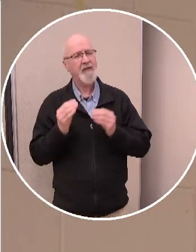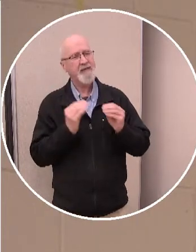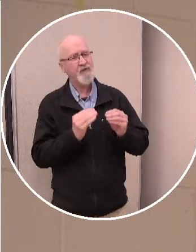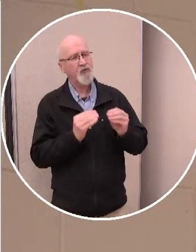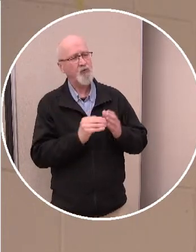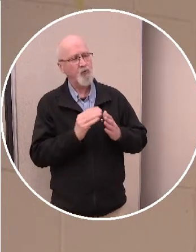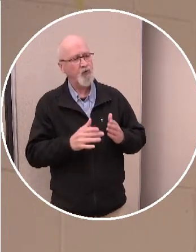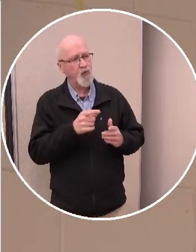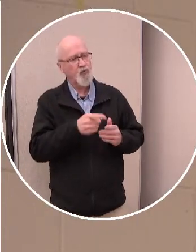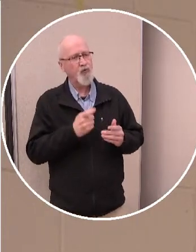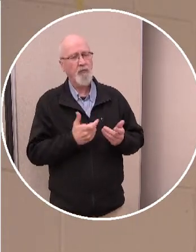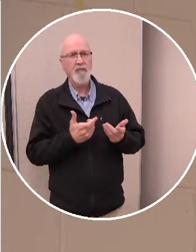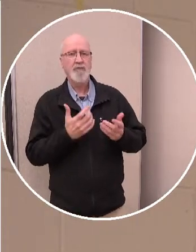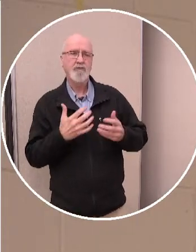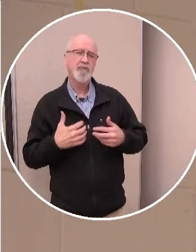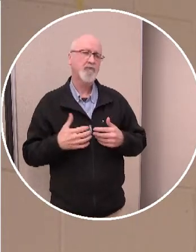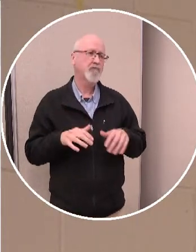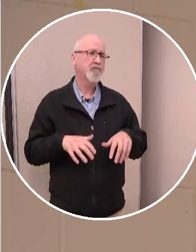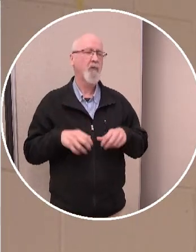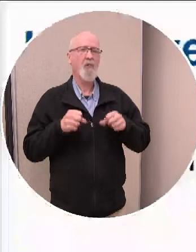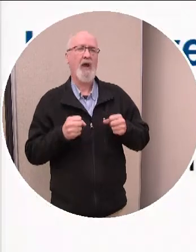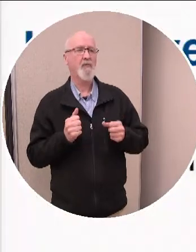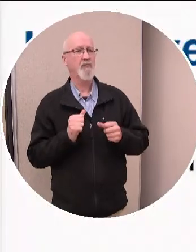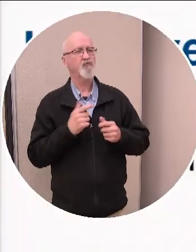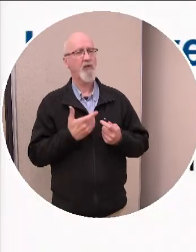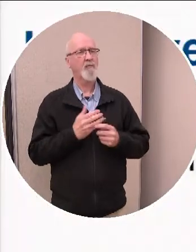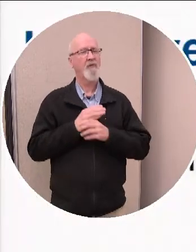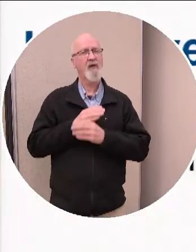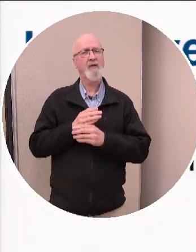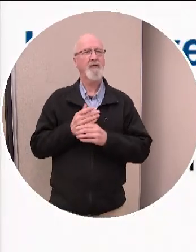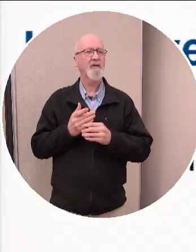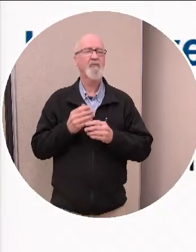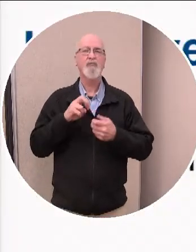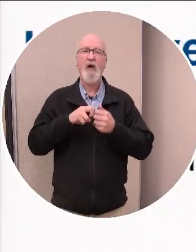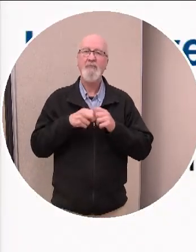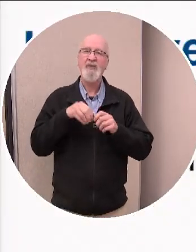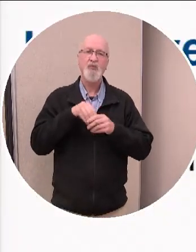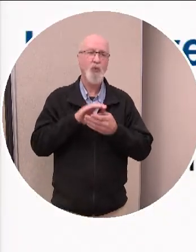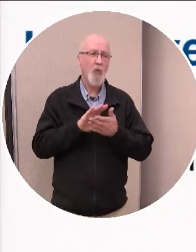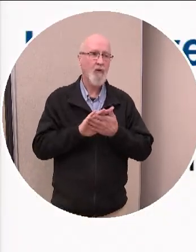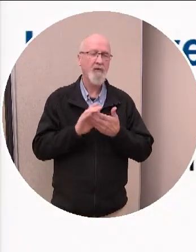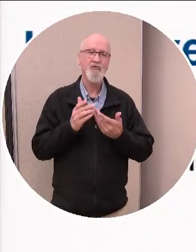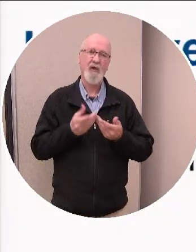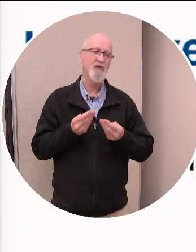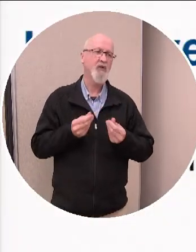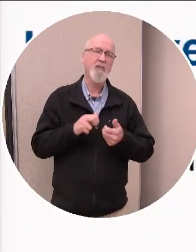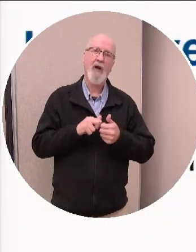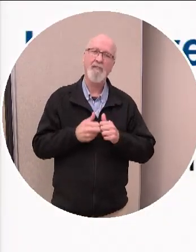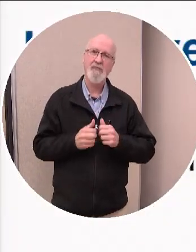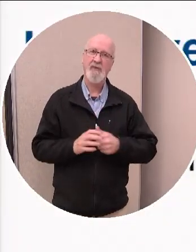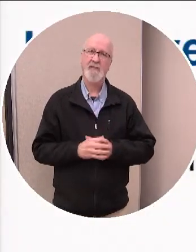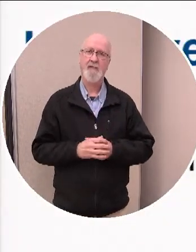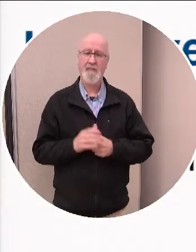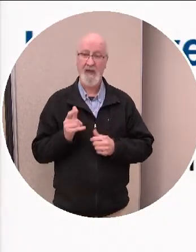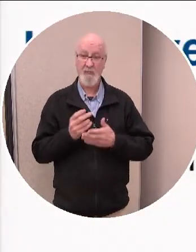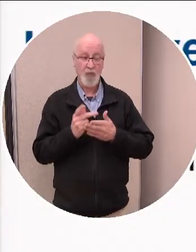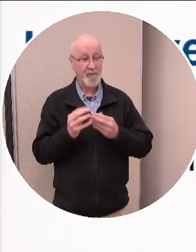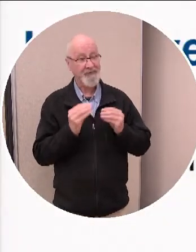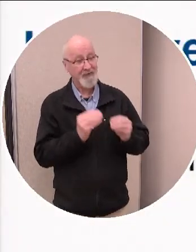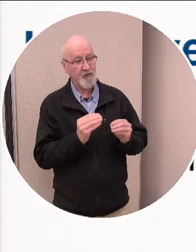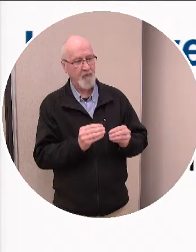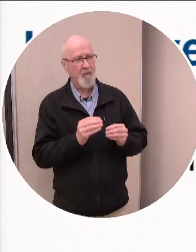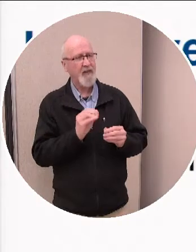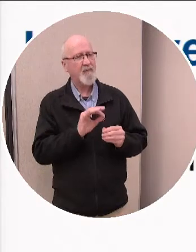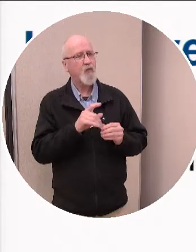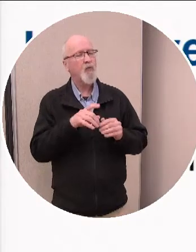ownership of youth violence and work within their schools to find solutions to problems encountered. It helps inform students on the effects of their own